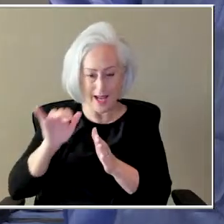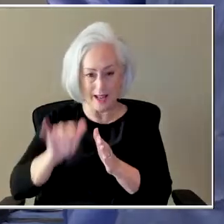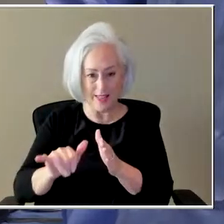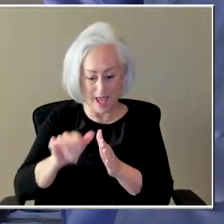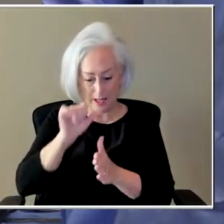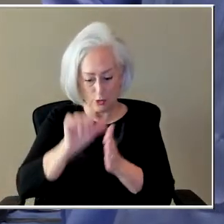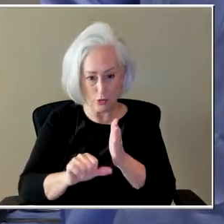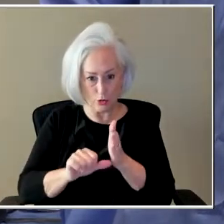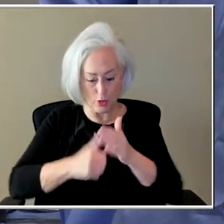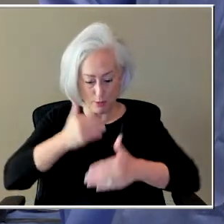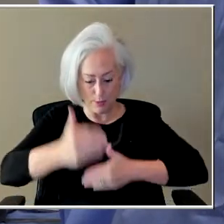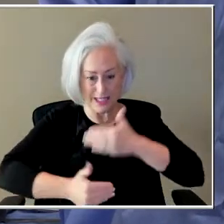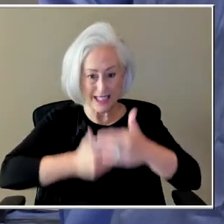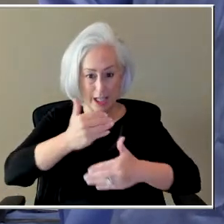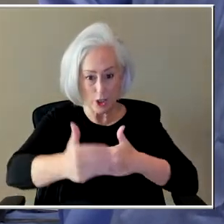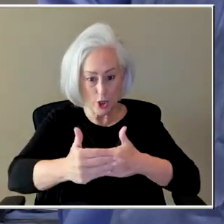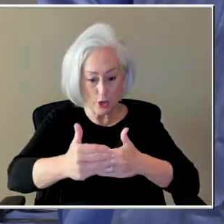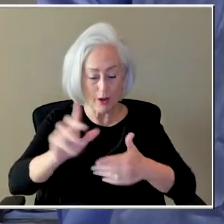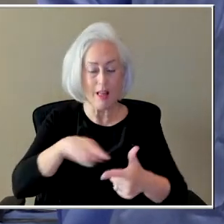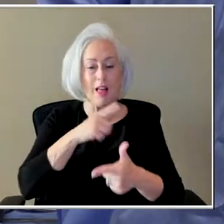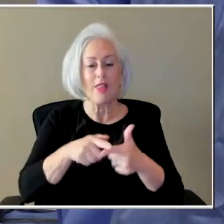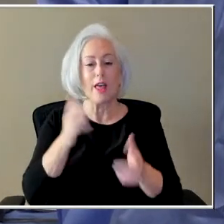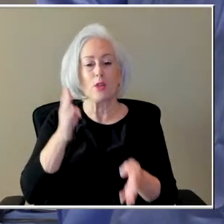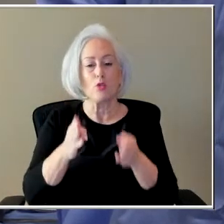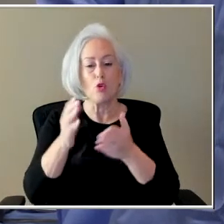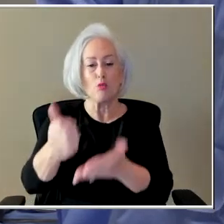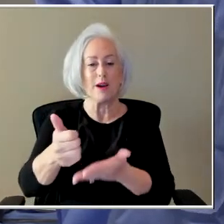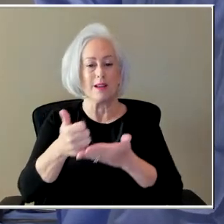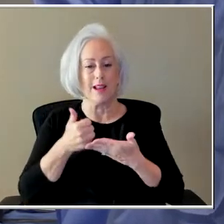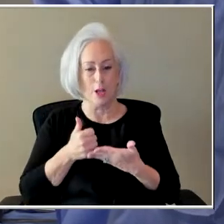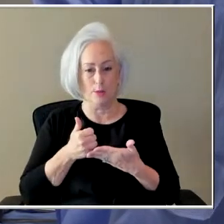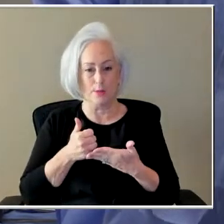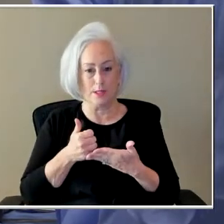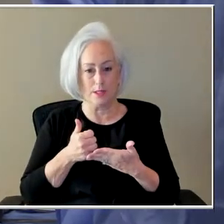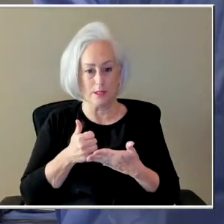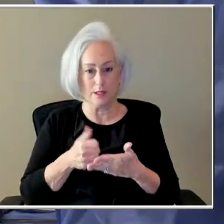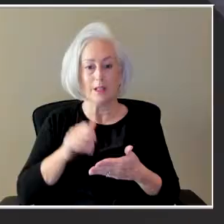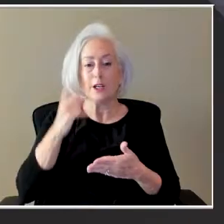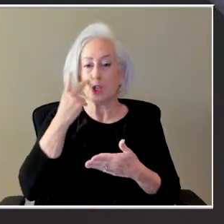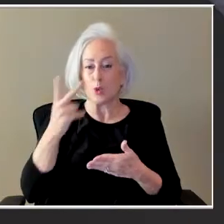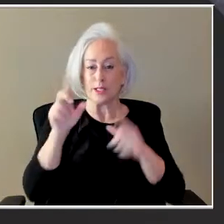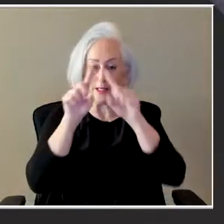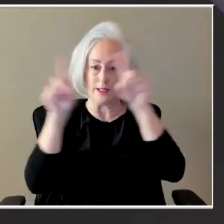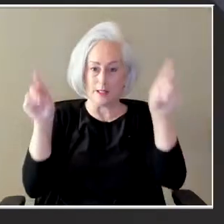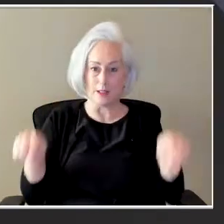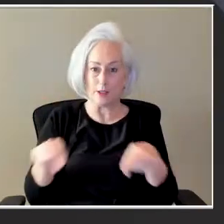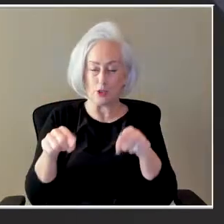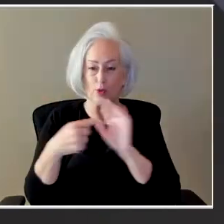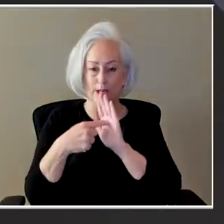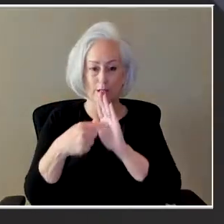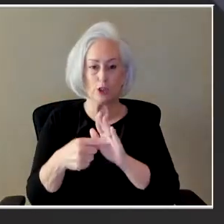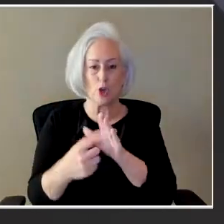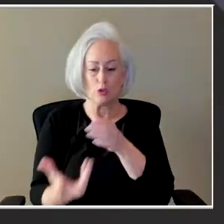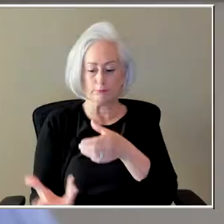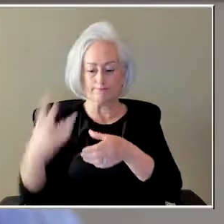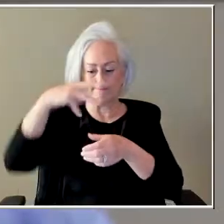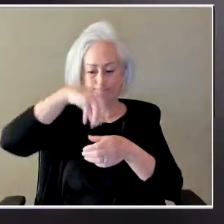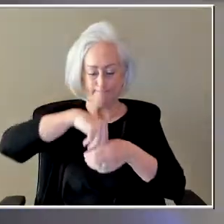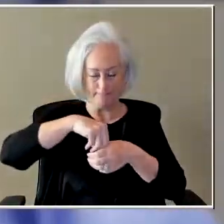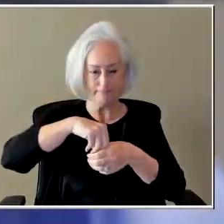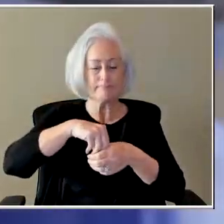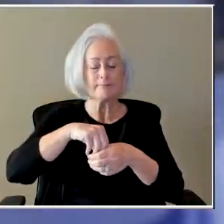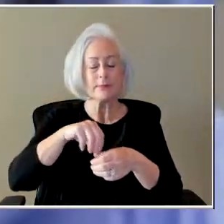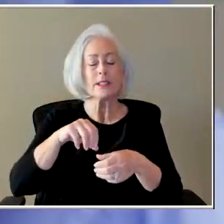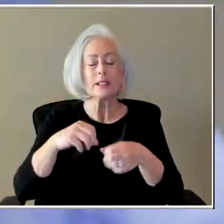plan. So I've mapped the knee there, you can see, and then we're doing the tibia, which is the bottom part, the shin bone, so